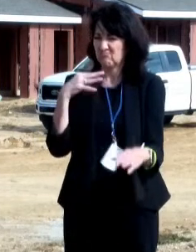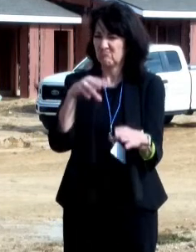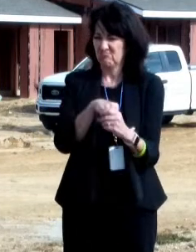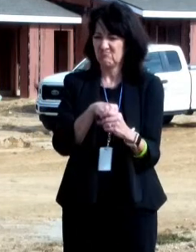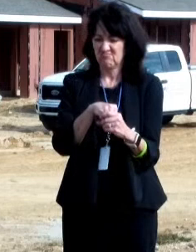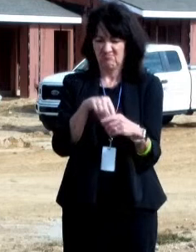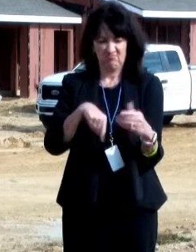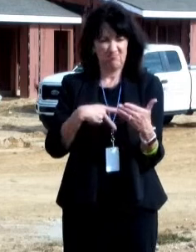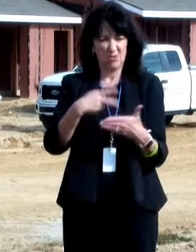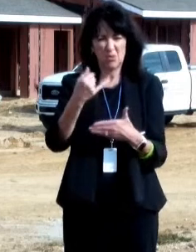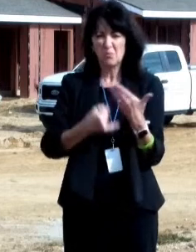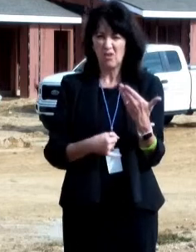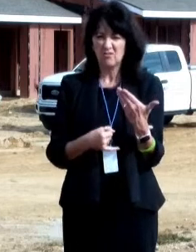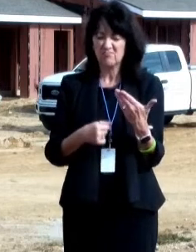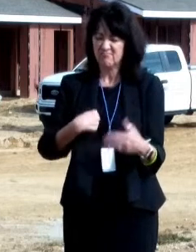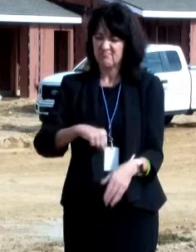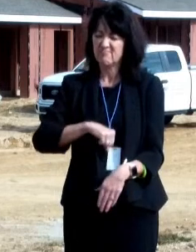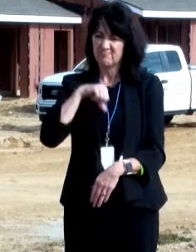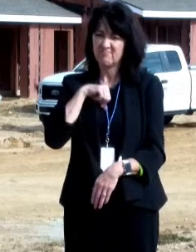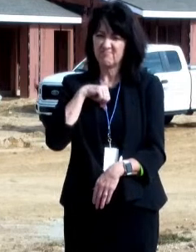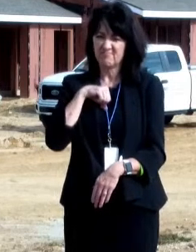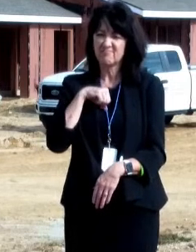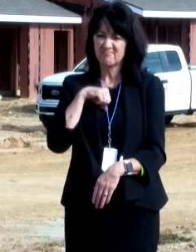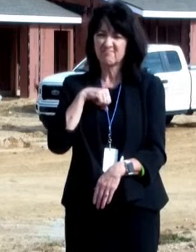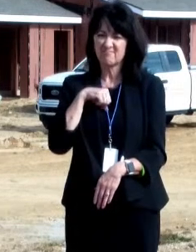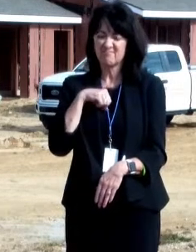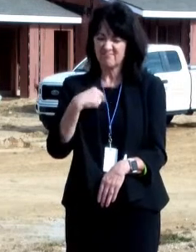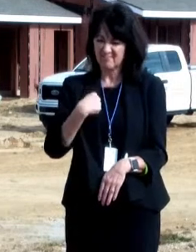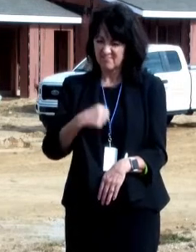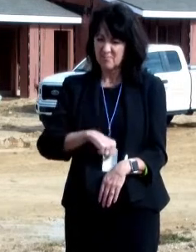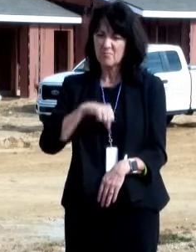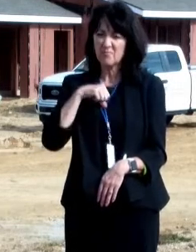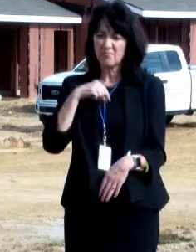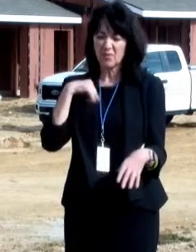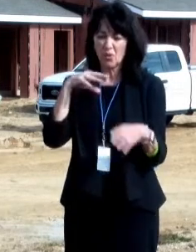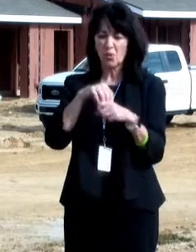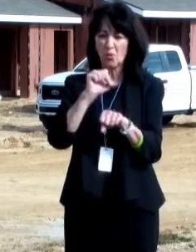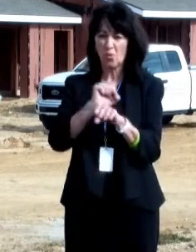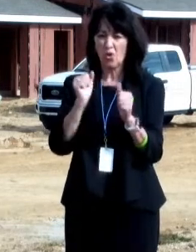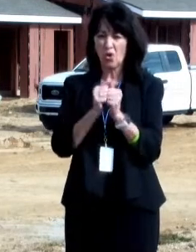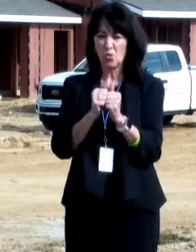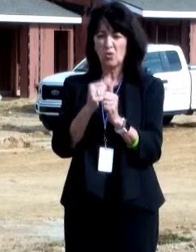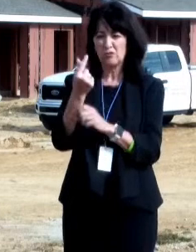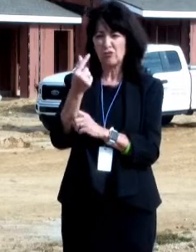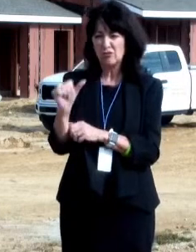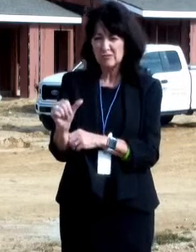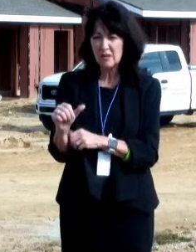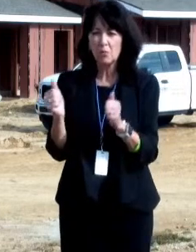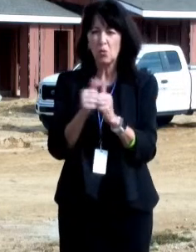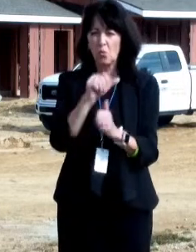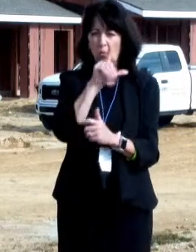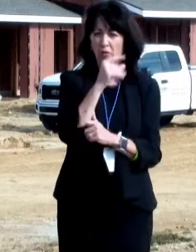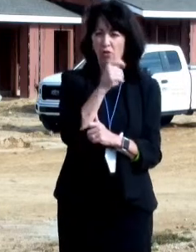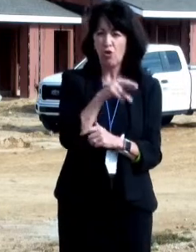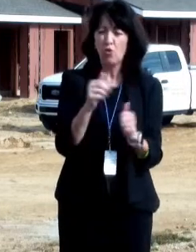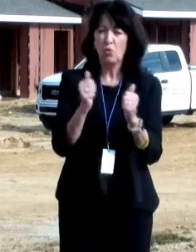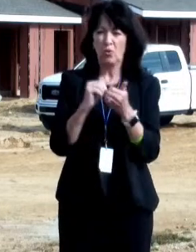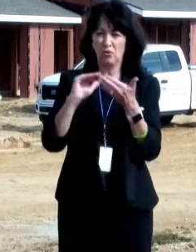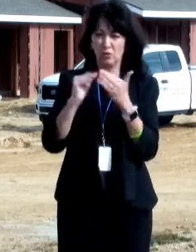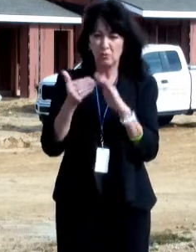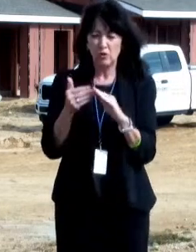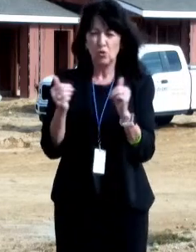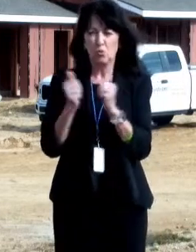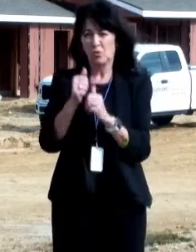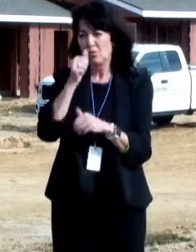Just proud to be a part of this. I'm proud to work with the General Assembly, with Logan, with the community, with the